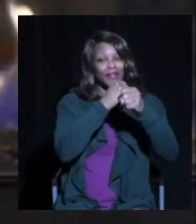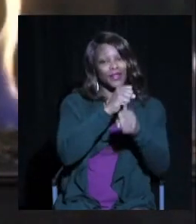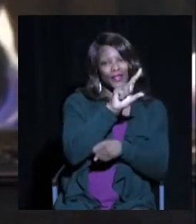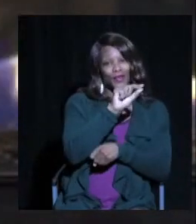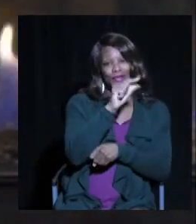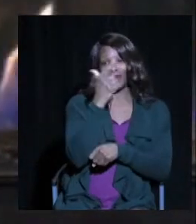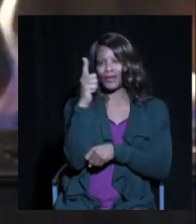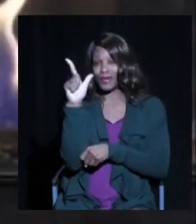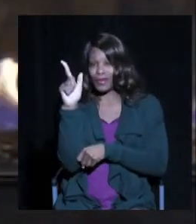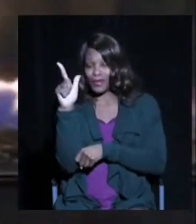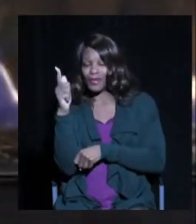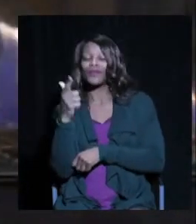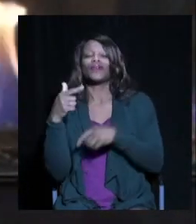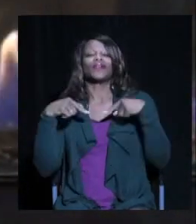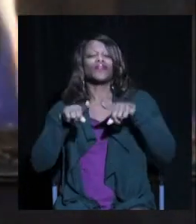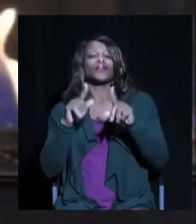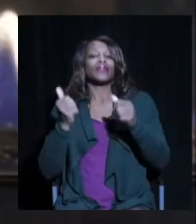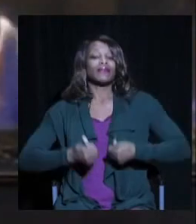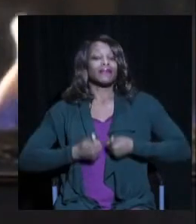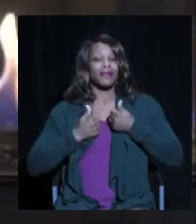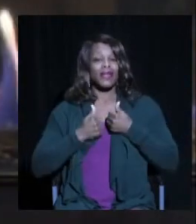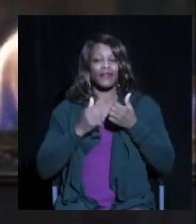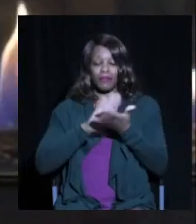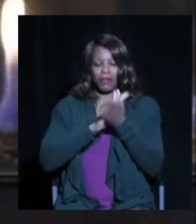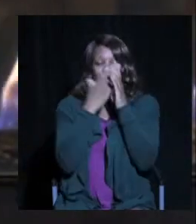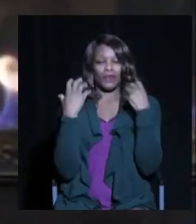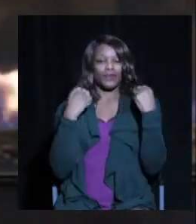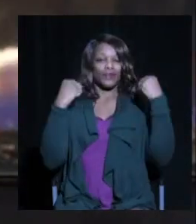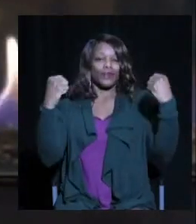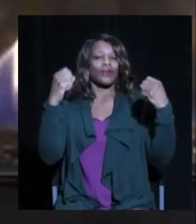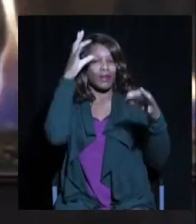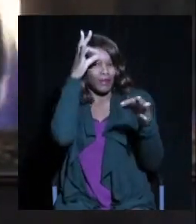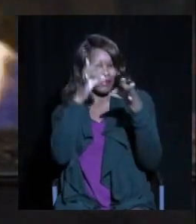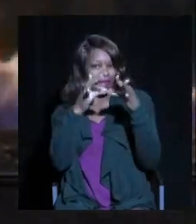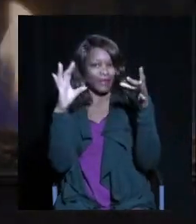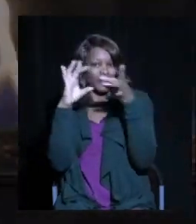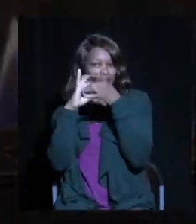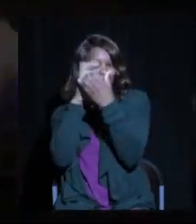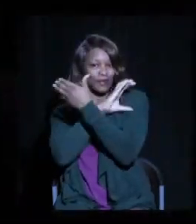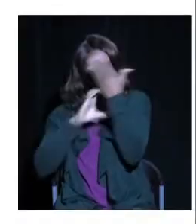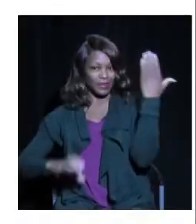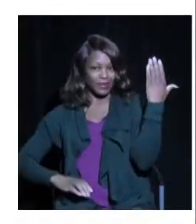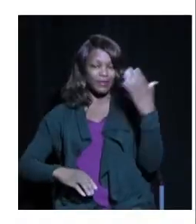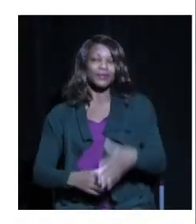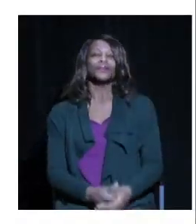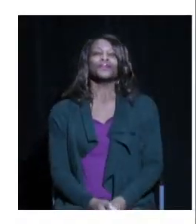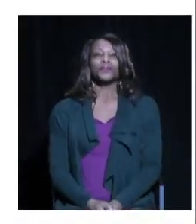continuing this walk, this journey, and growing stronger in his faith and in Christ.